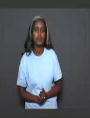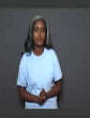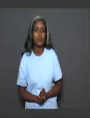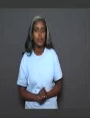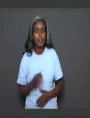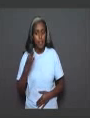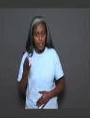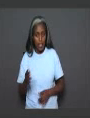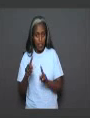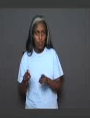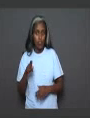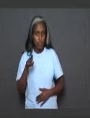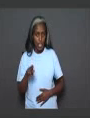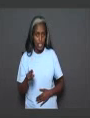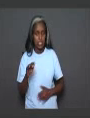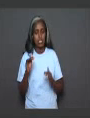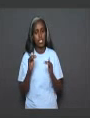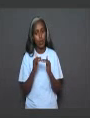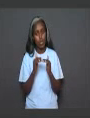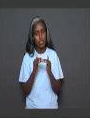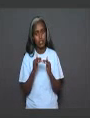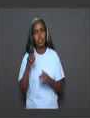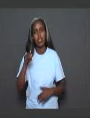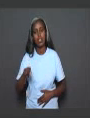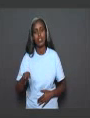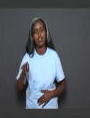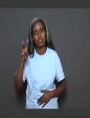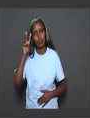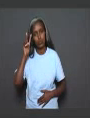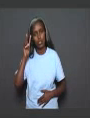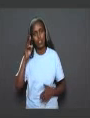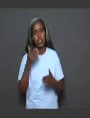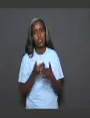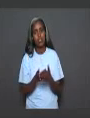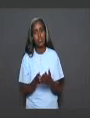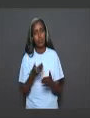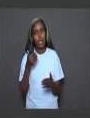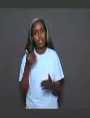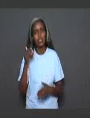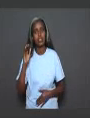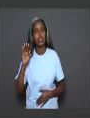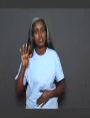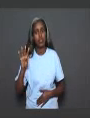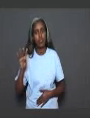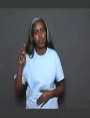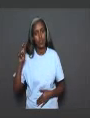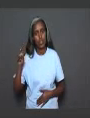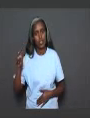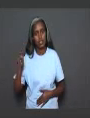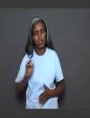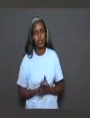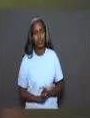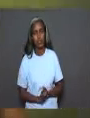Let f of x equal x squared minus